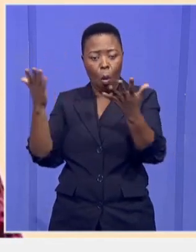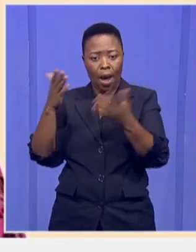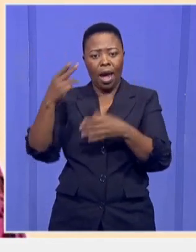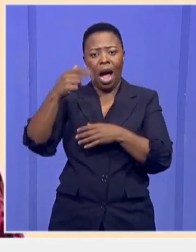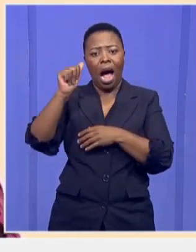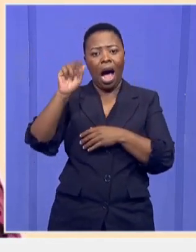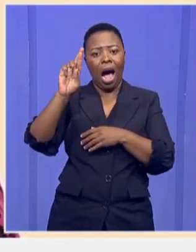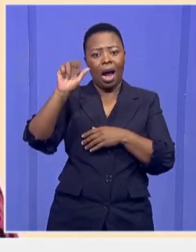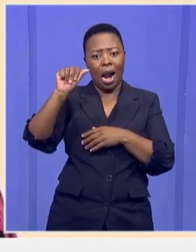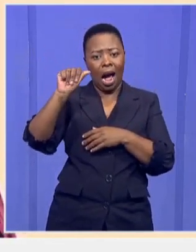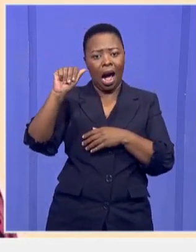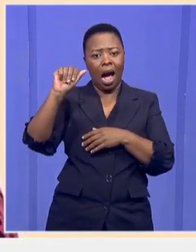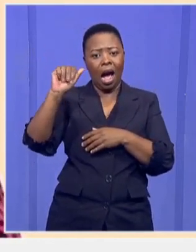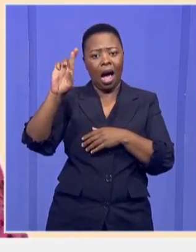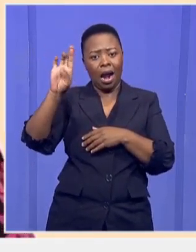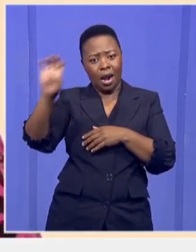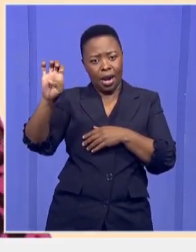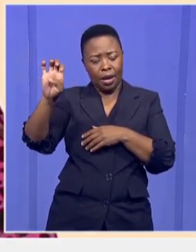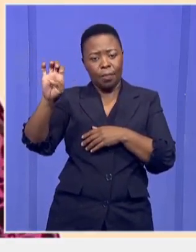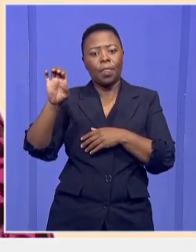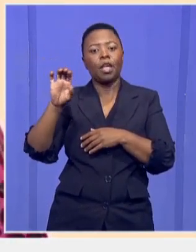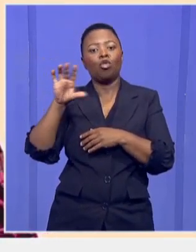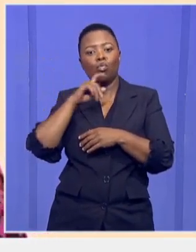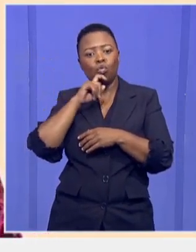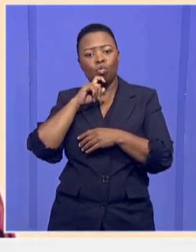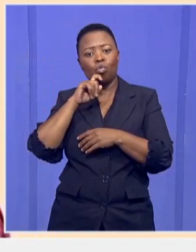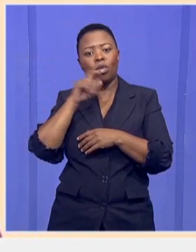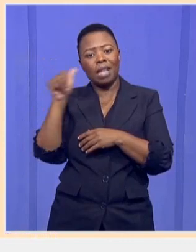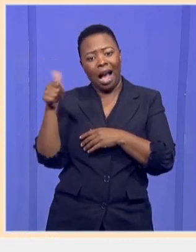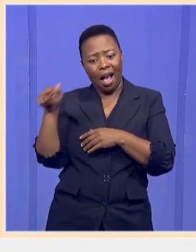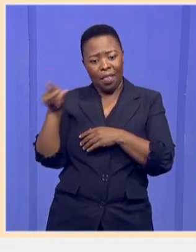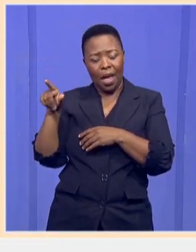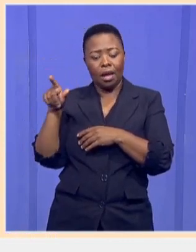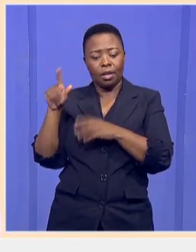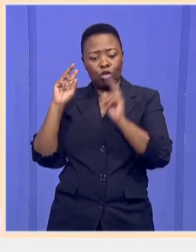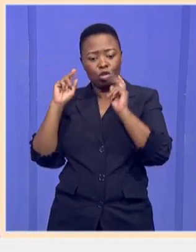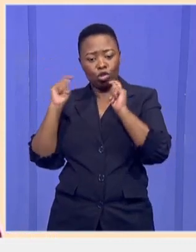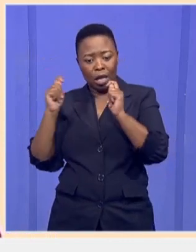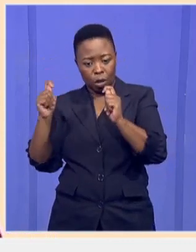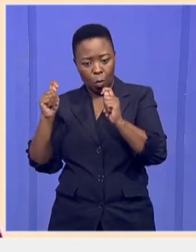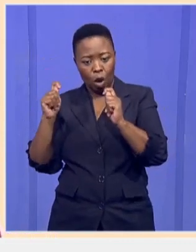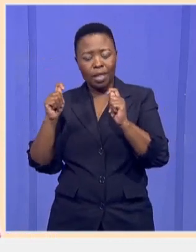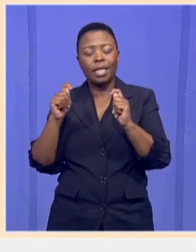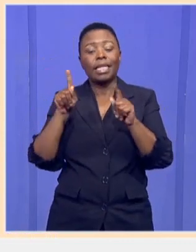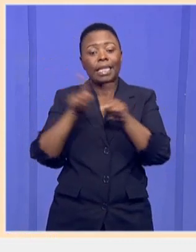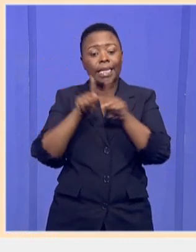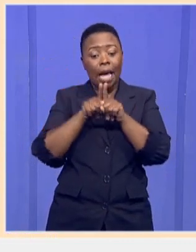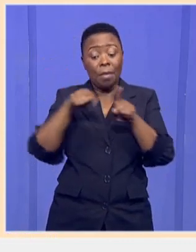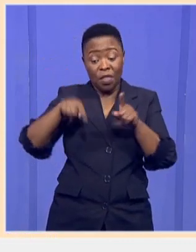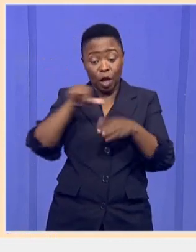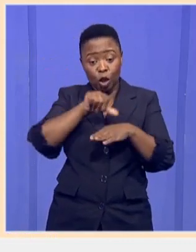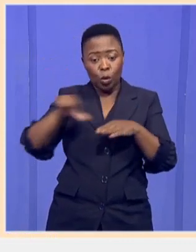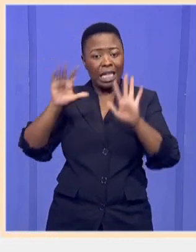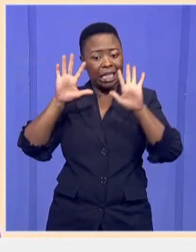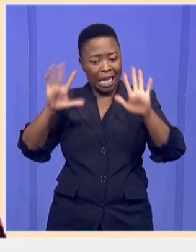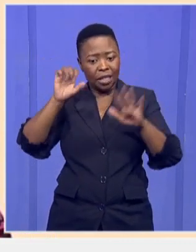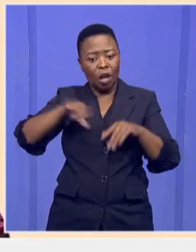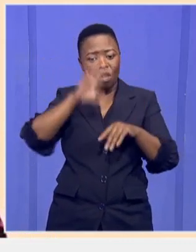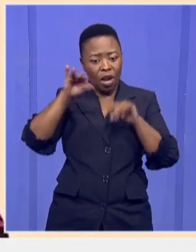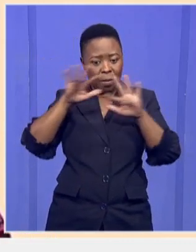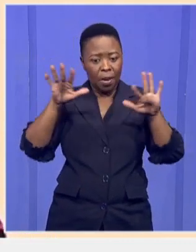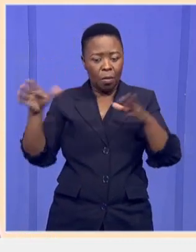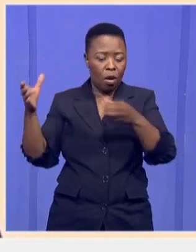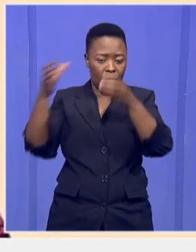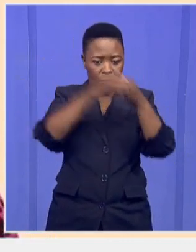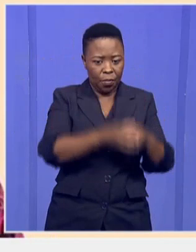they managed to get alternative transport. We also had 10 South Africans arriving earlier this week, because you know there were